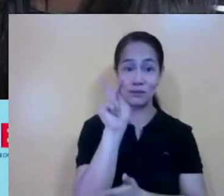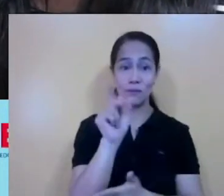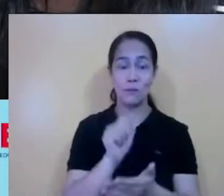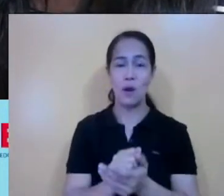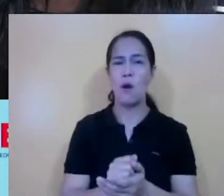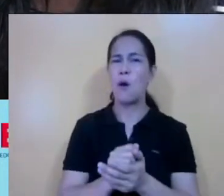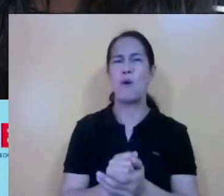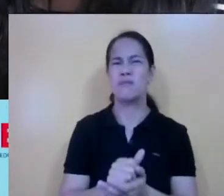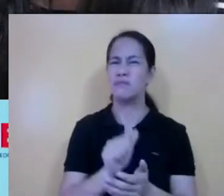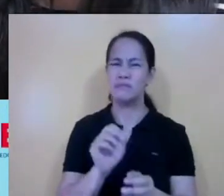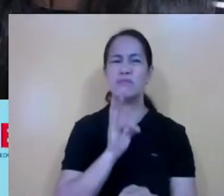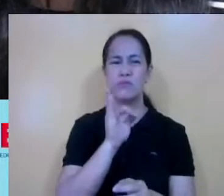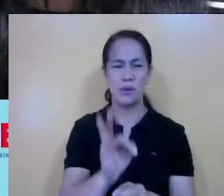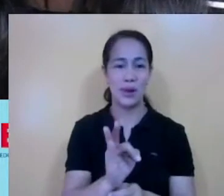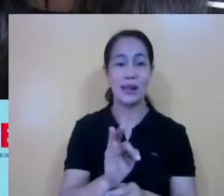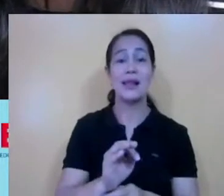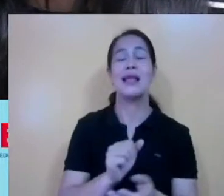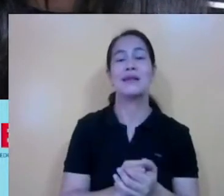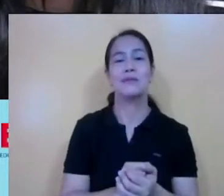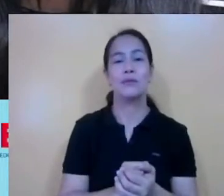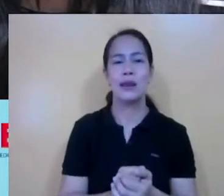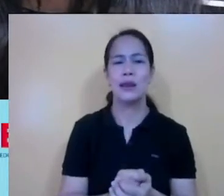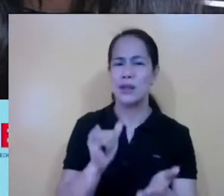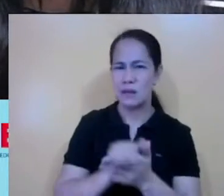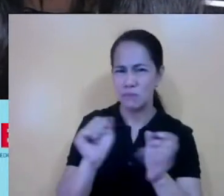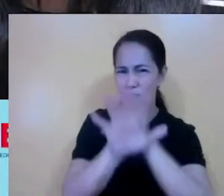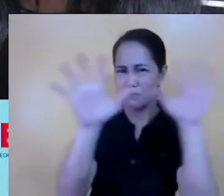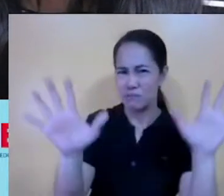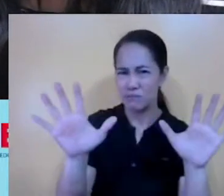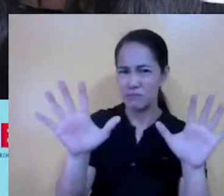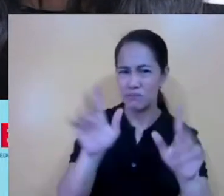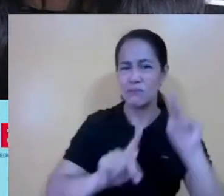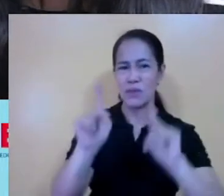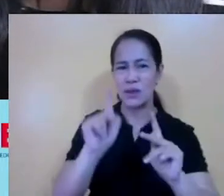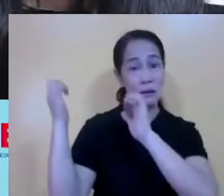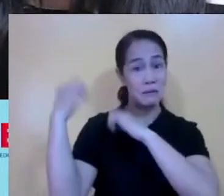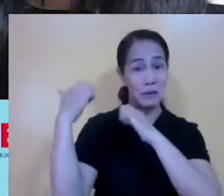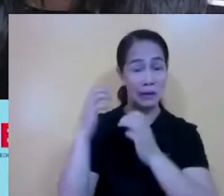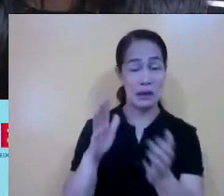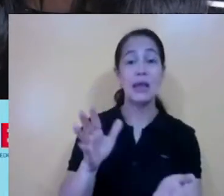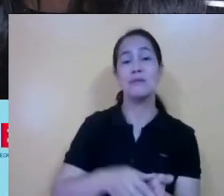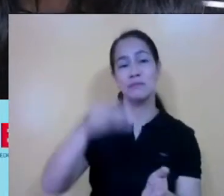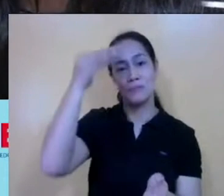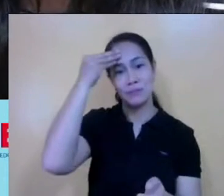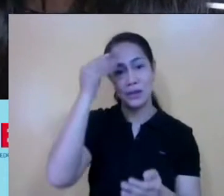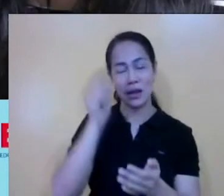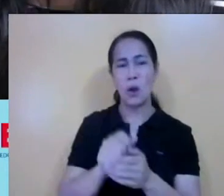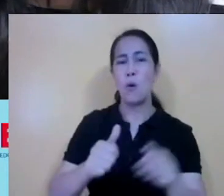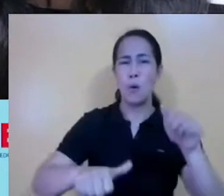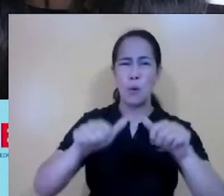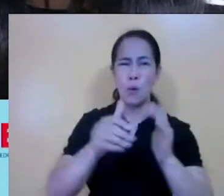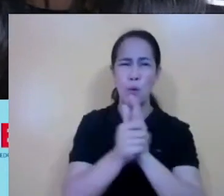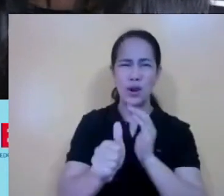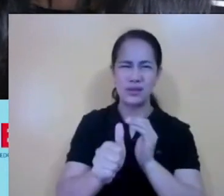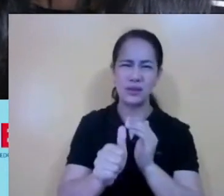purposes of self-reflection or to clarify performance expectations and determine which competencies to focus on. It